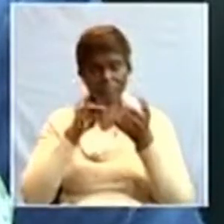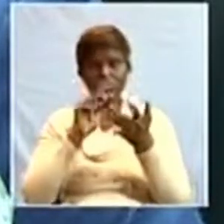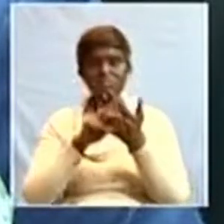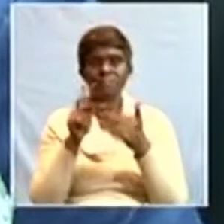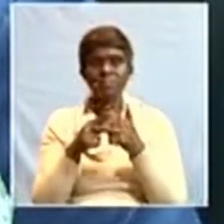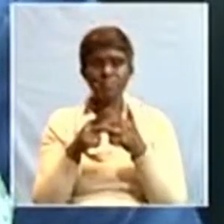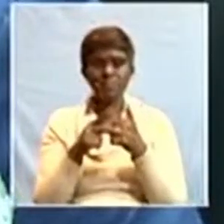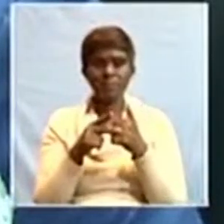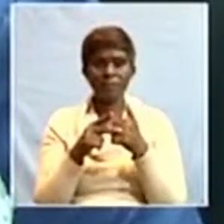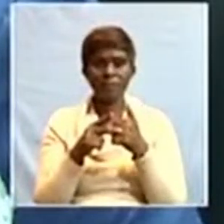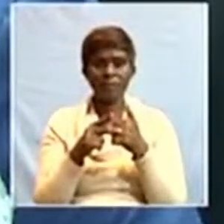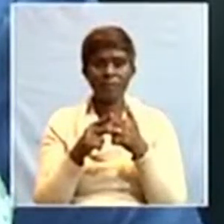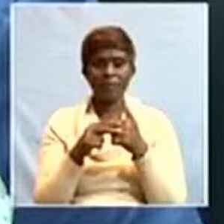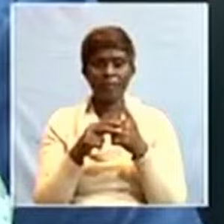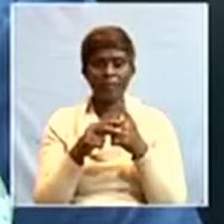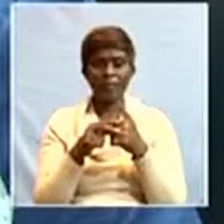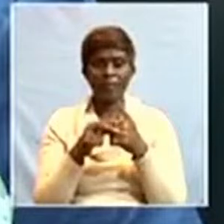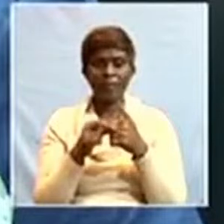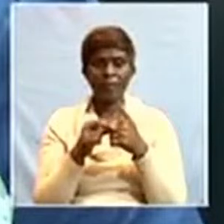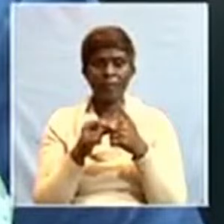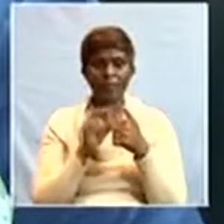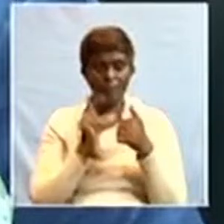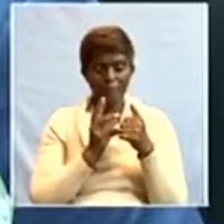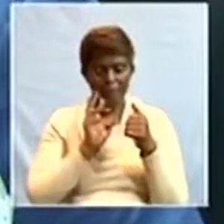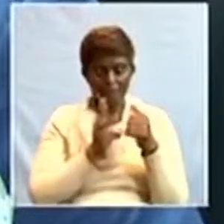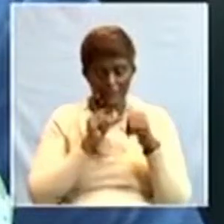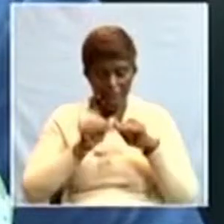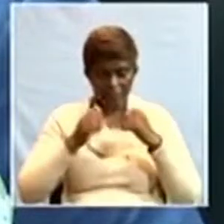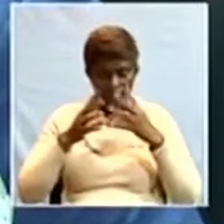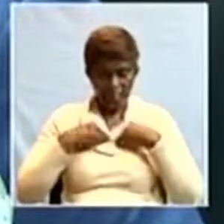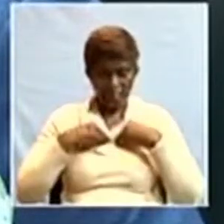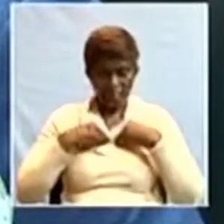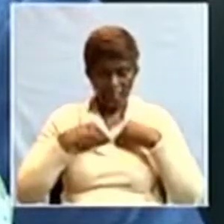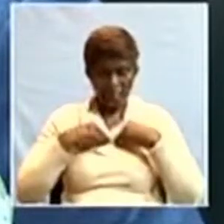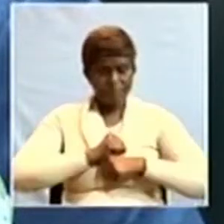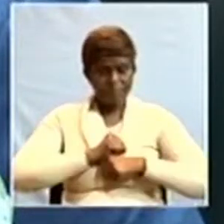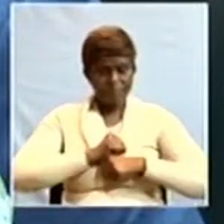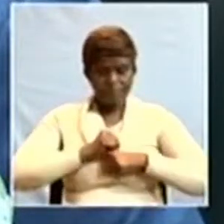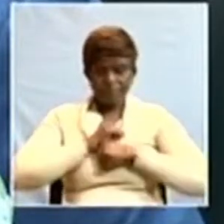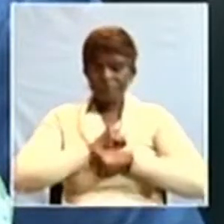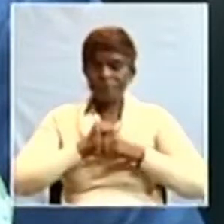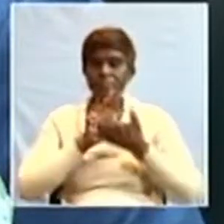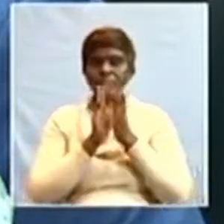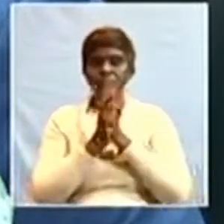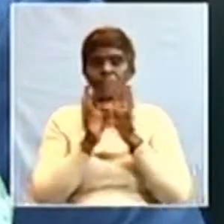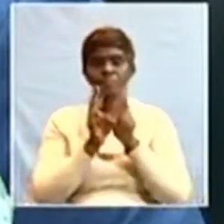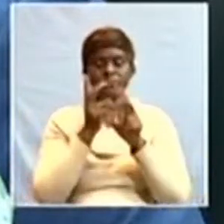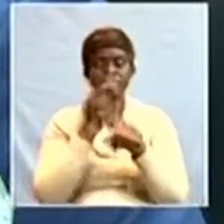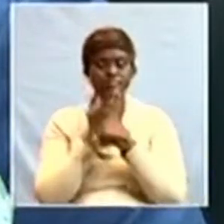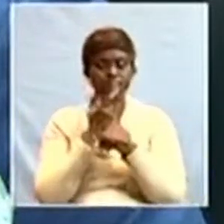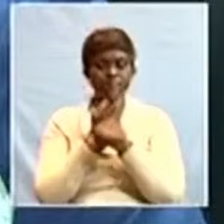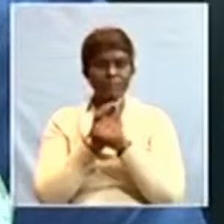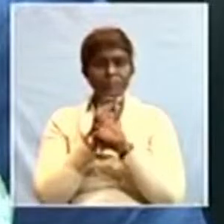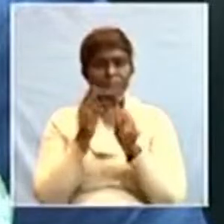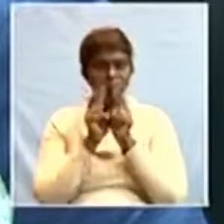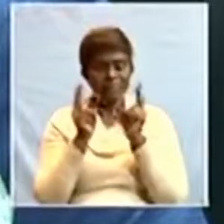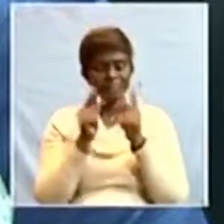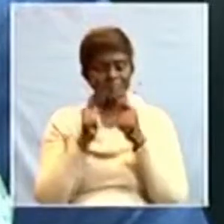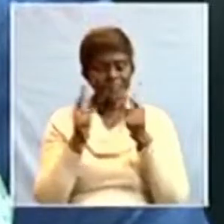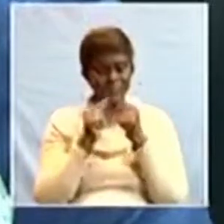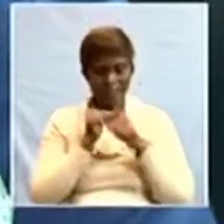programs. We are accepting your submission with difficult. We can tell you that with great